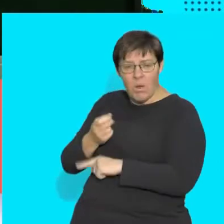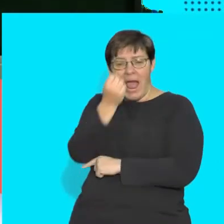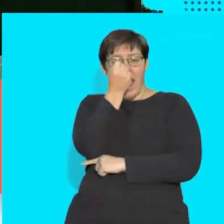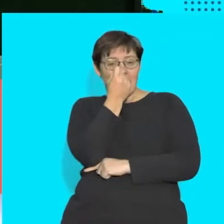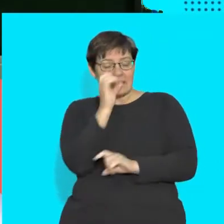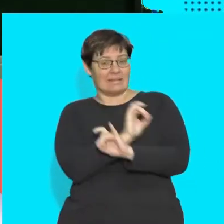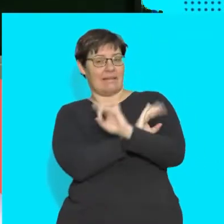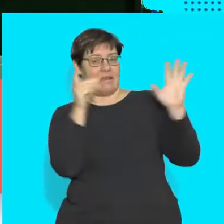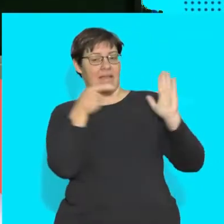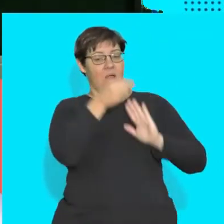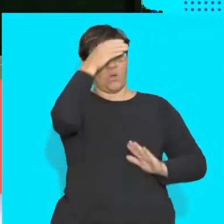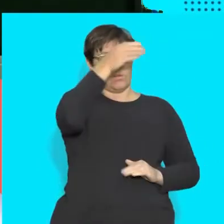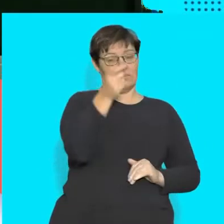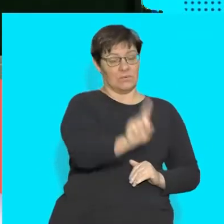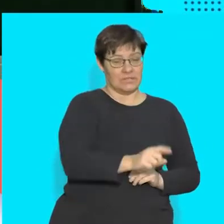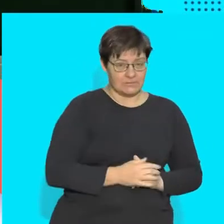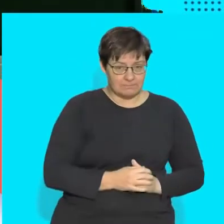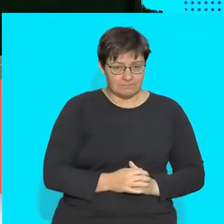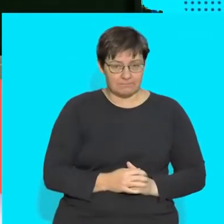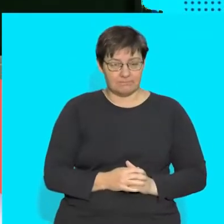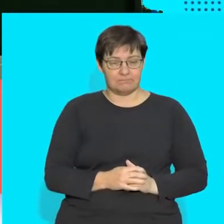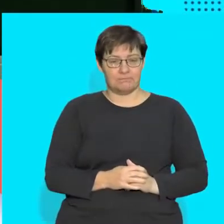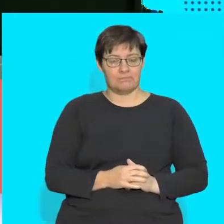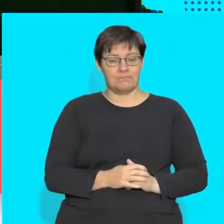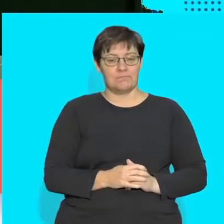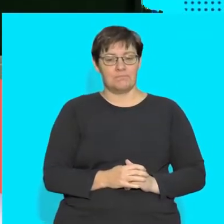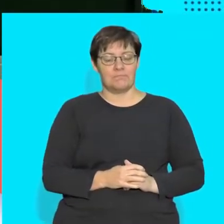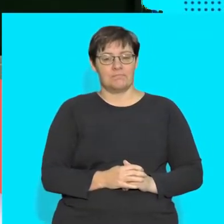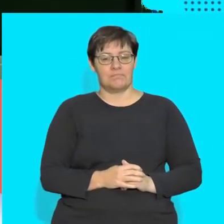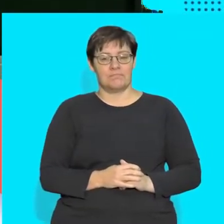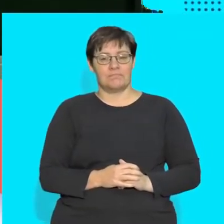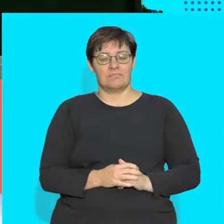that you understand what this concept is that we're looking at.